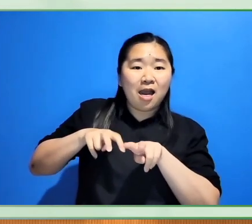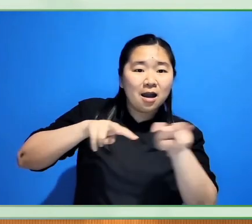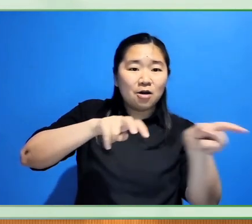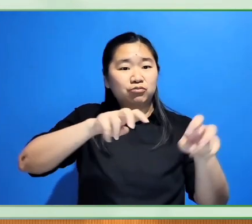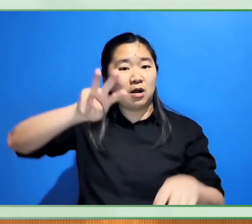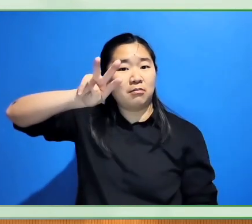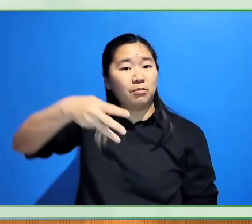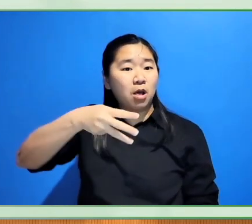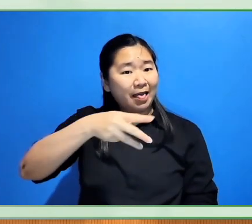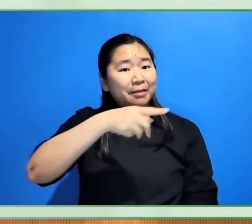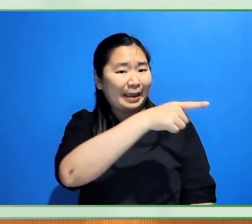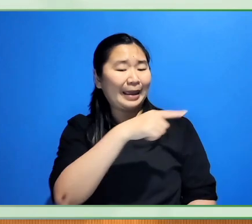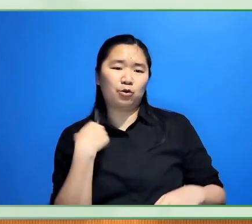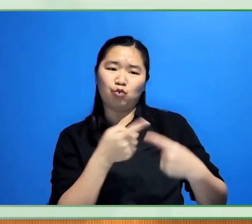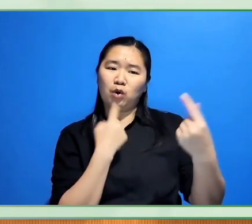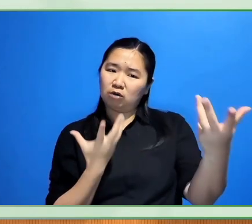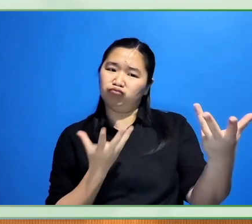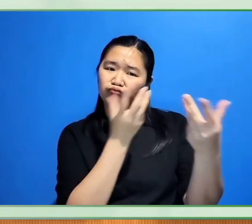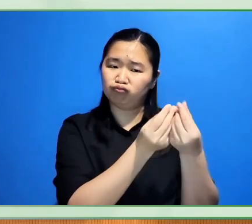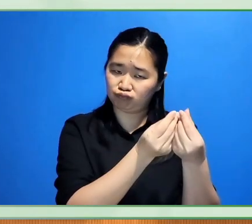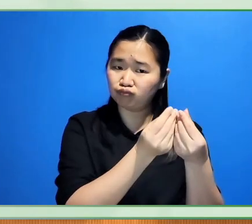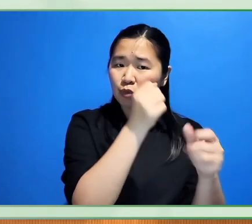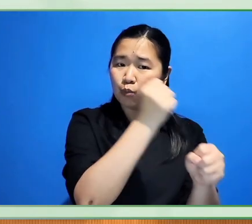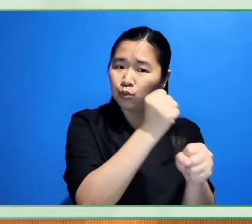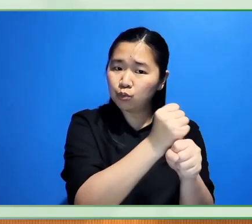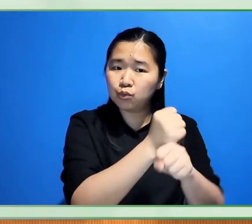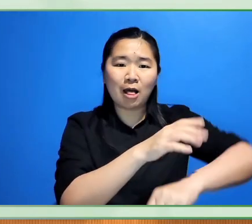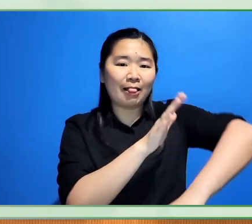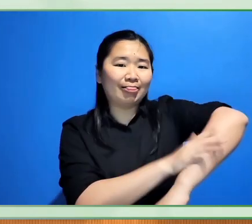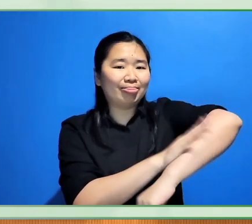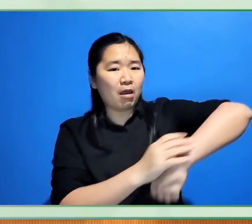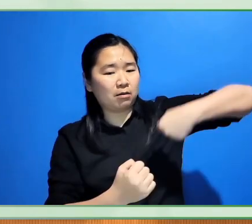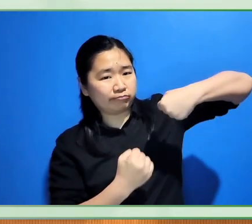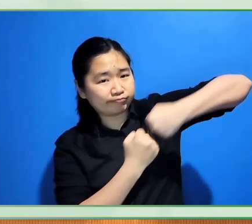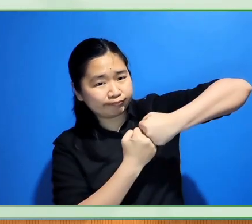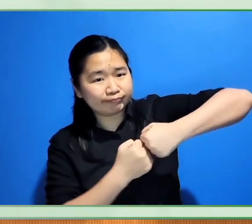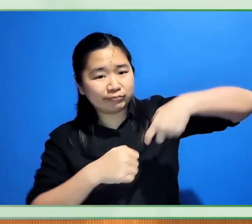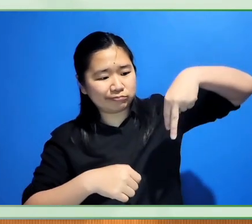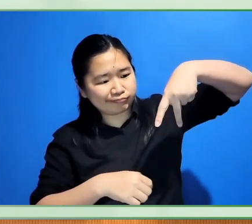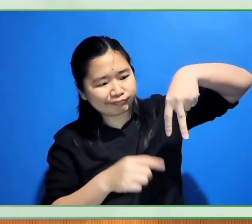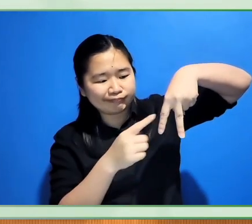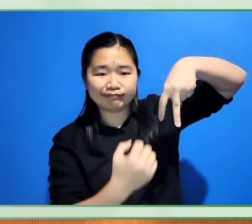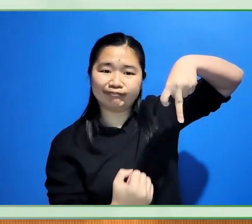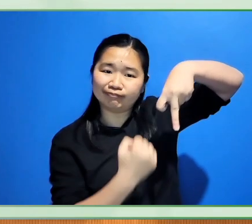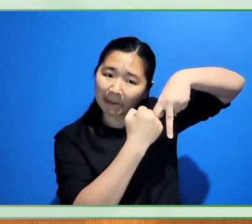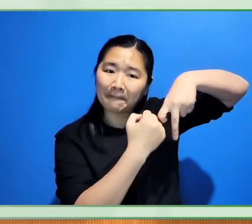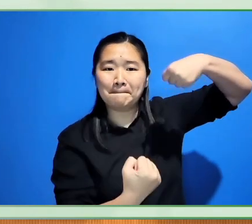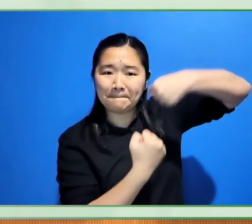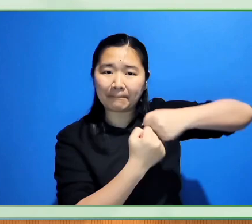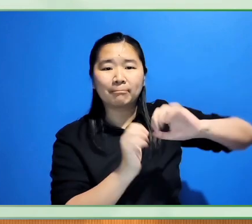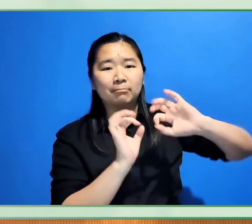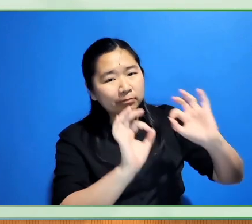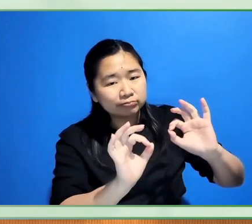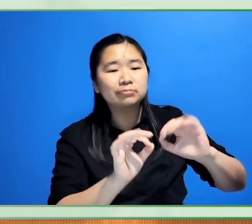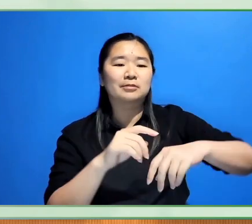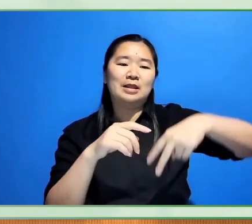the patient to enjoy rehabilitation while playing in, how we call it, in an interactive and immersive way.